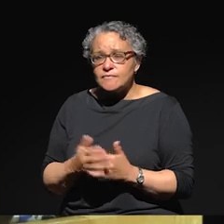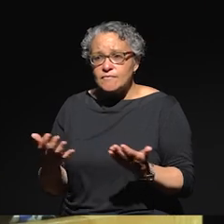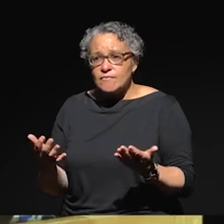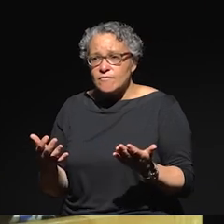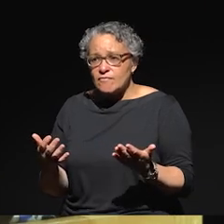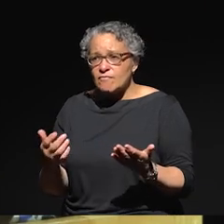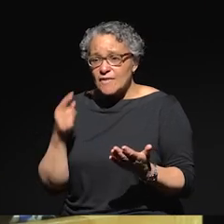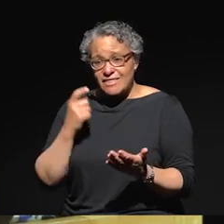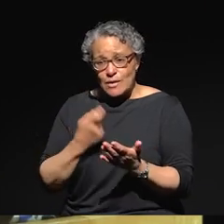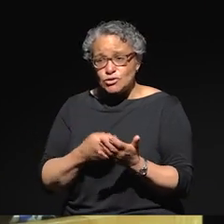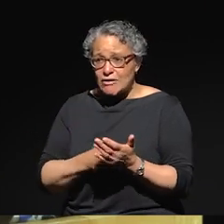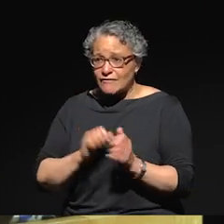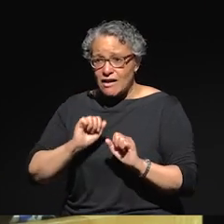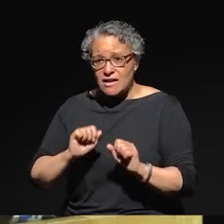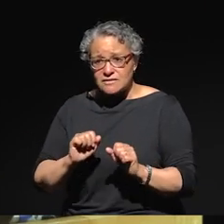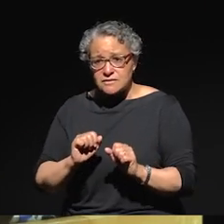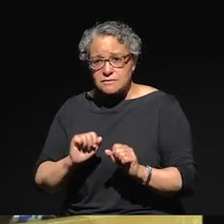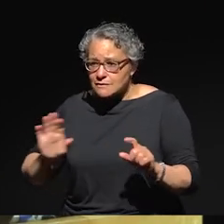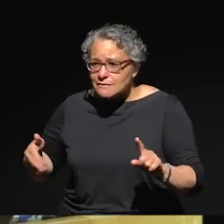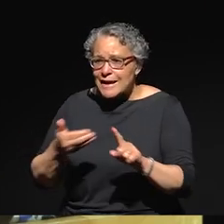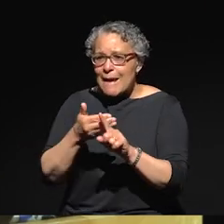through Raphael's agency and, again, his ambition.